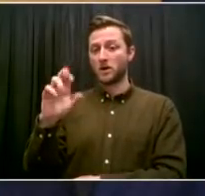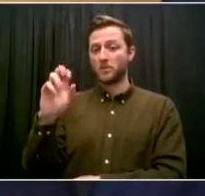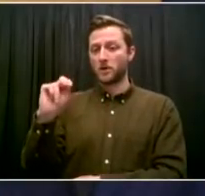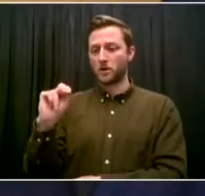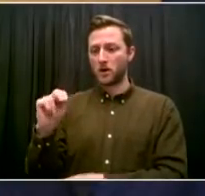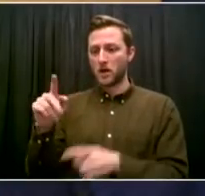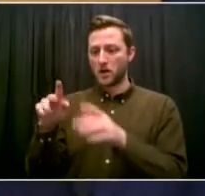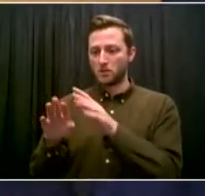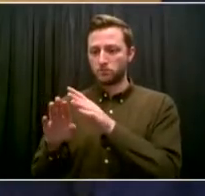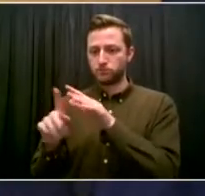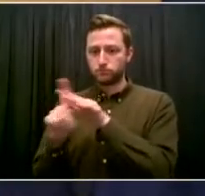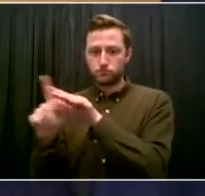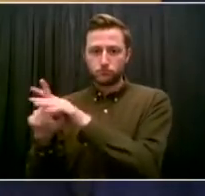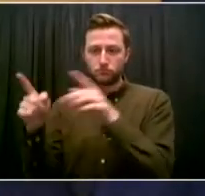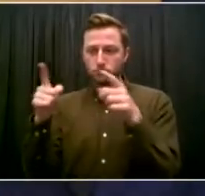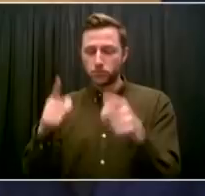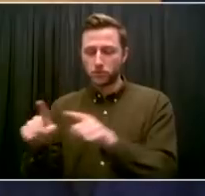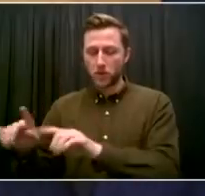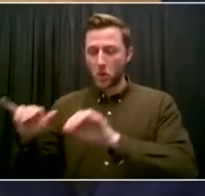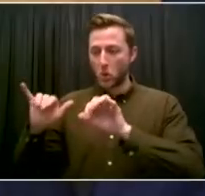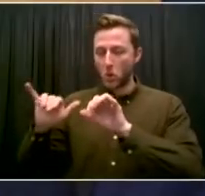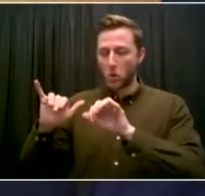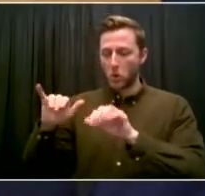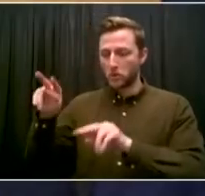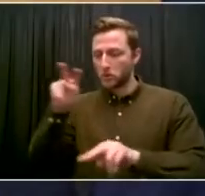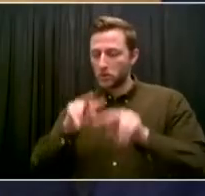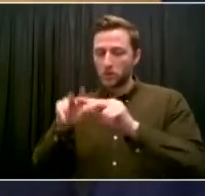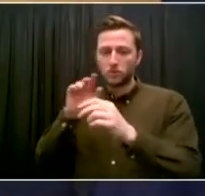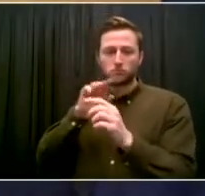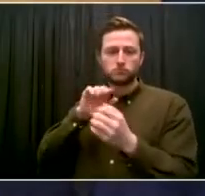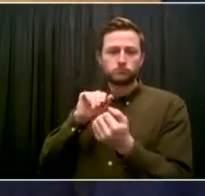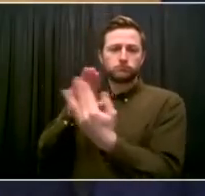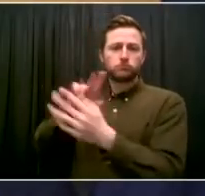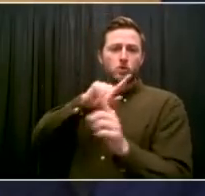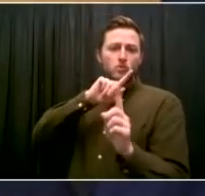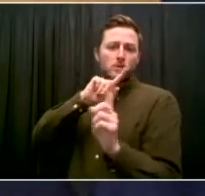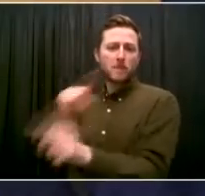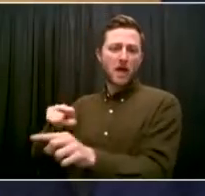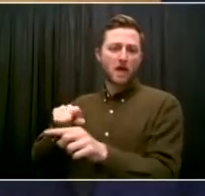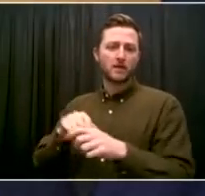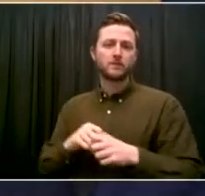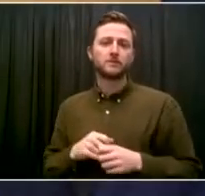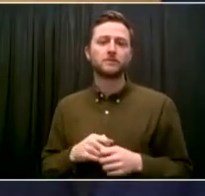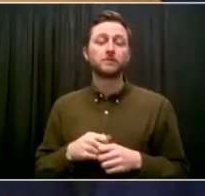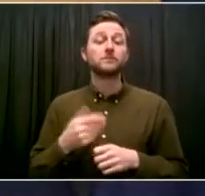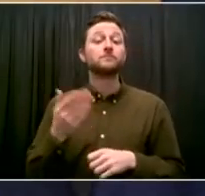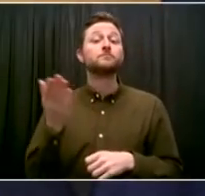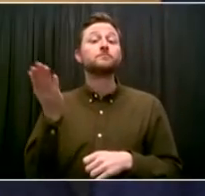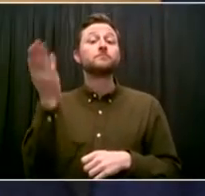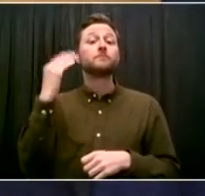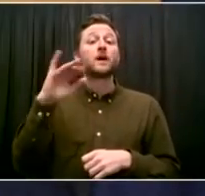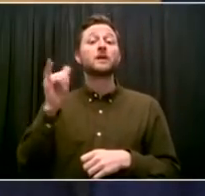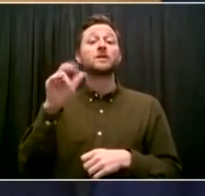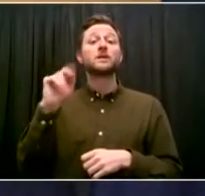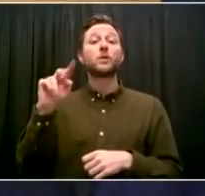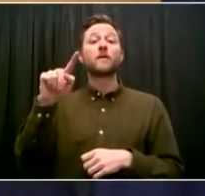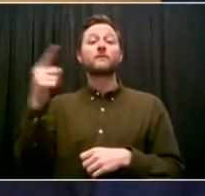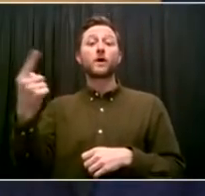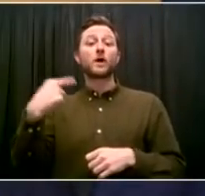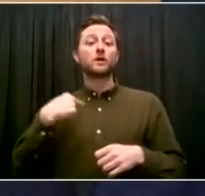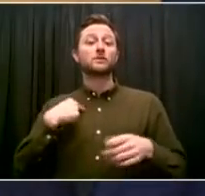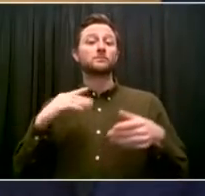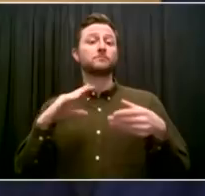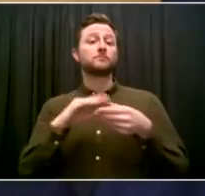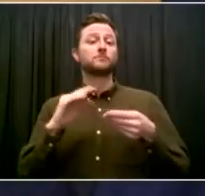understood the complexity of this. I stated from the beginning on January 1st, we had to learn to live with COVID. We had to learn to be